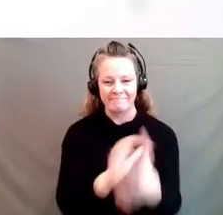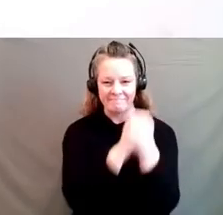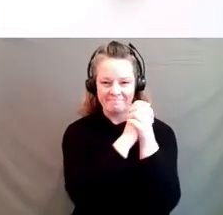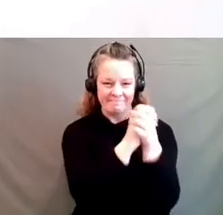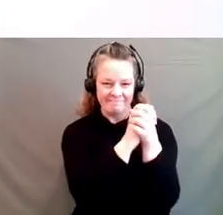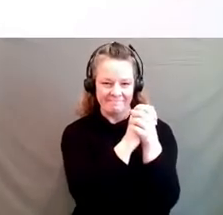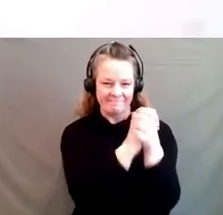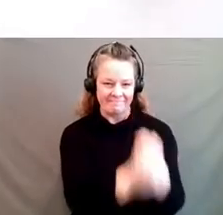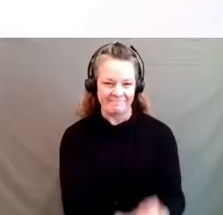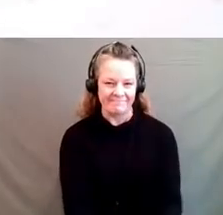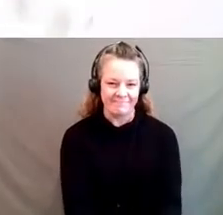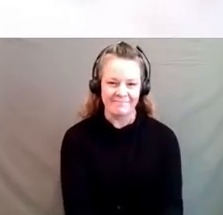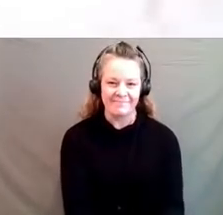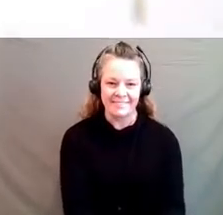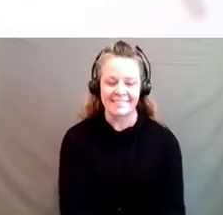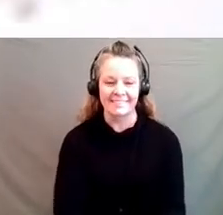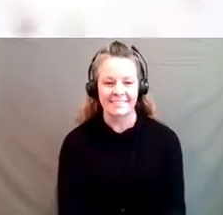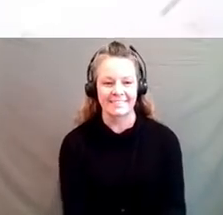Congratulations.